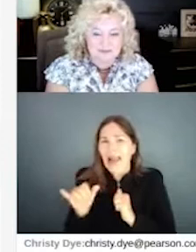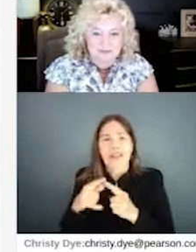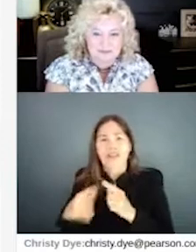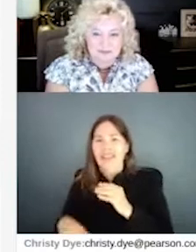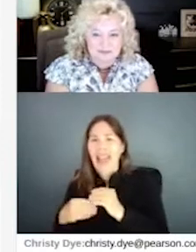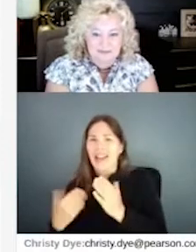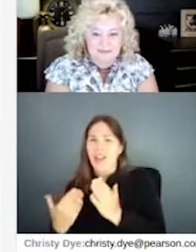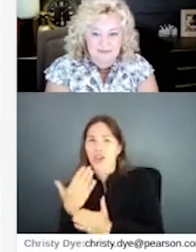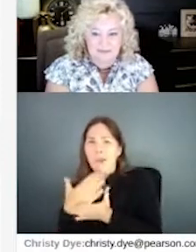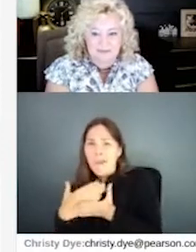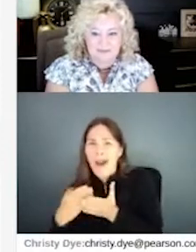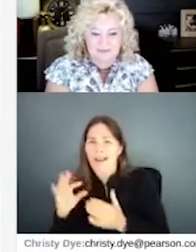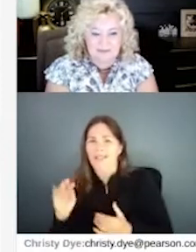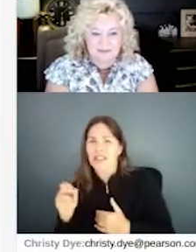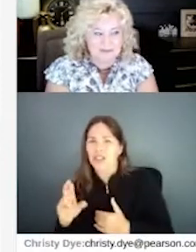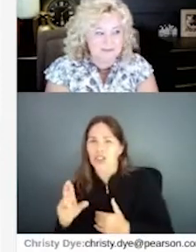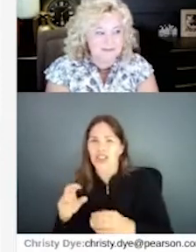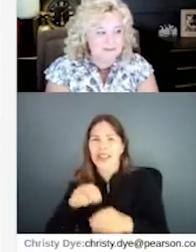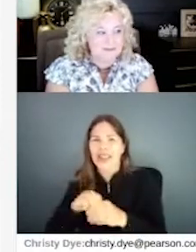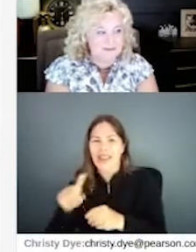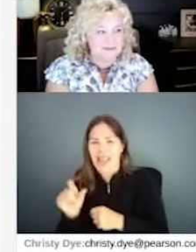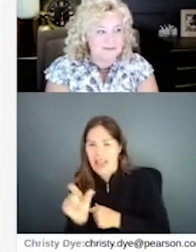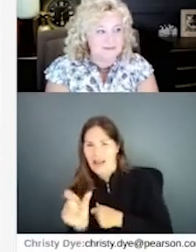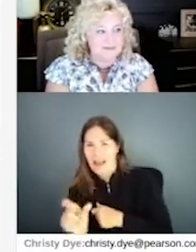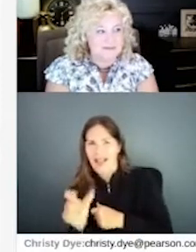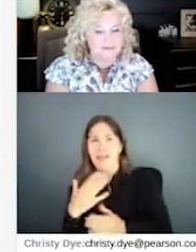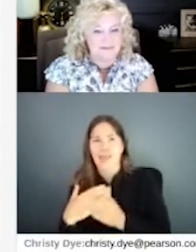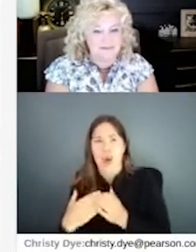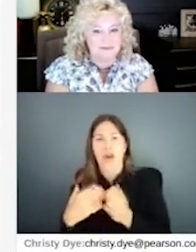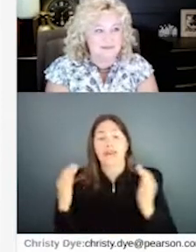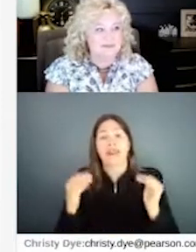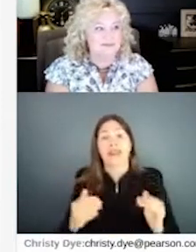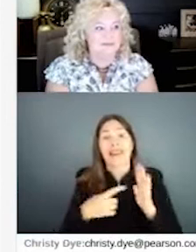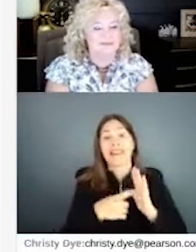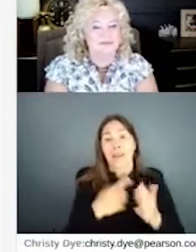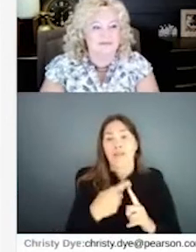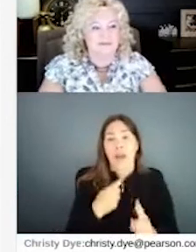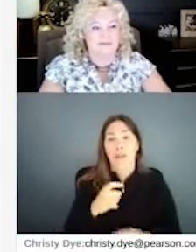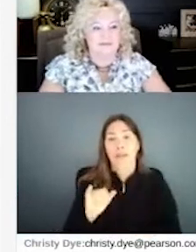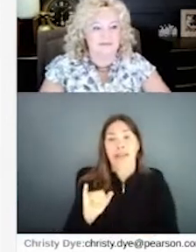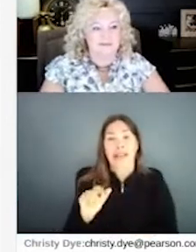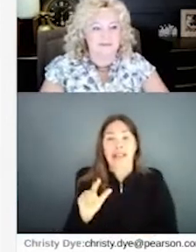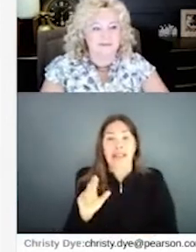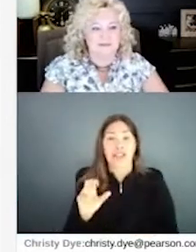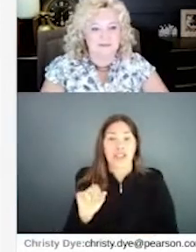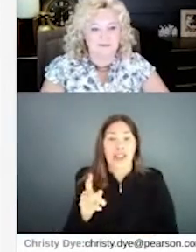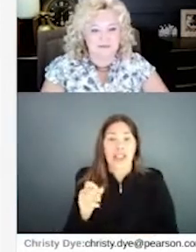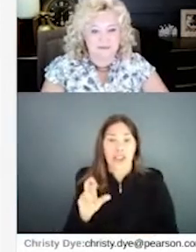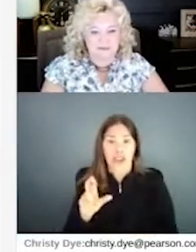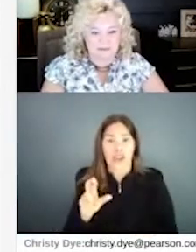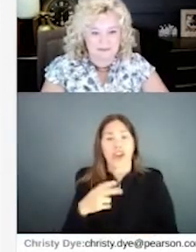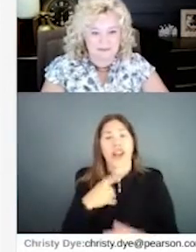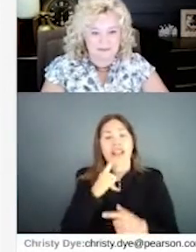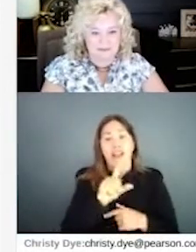feature from Adobe in that one highlighted point there. Here's an example from Illustrator. So again, the 2020